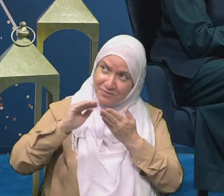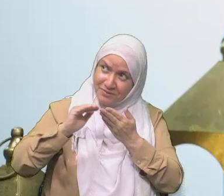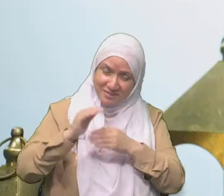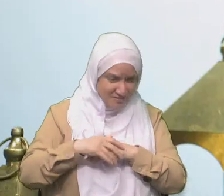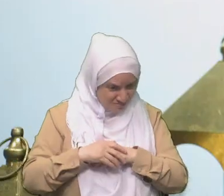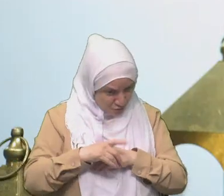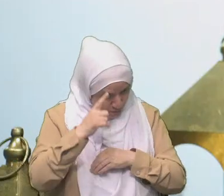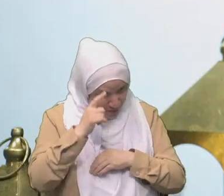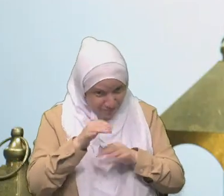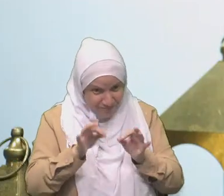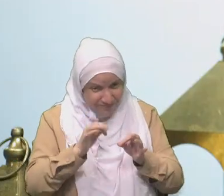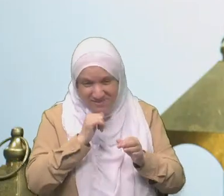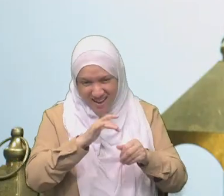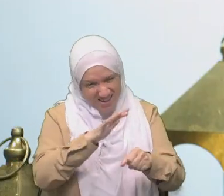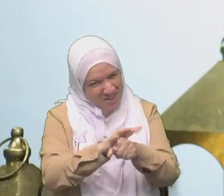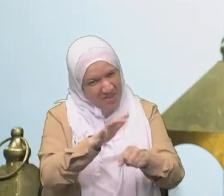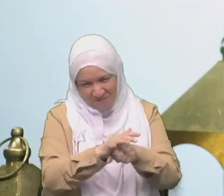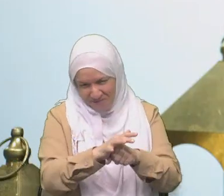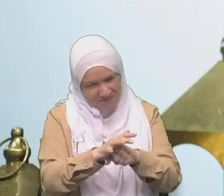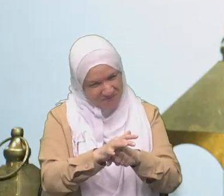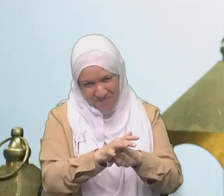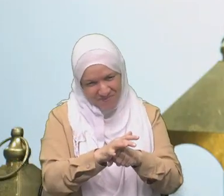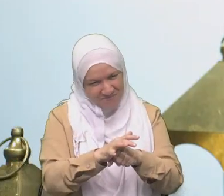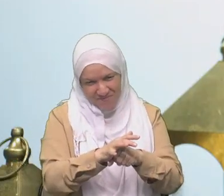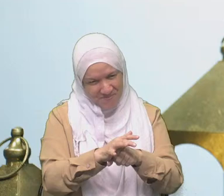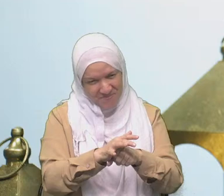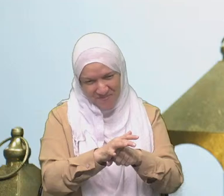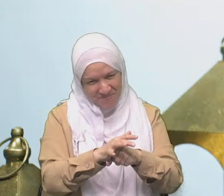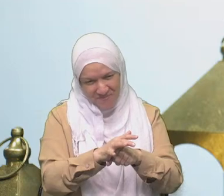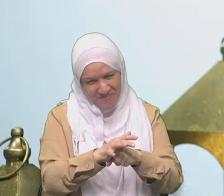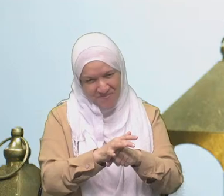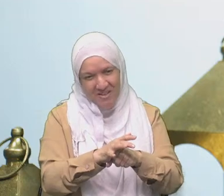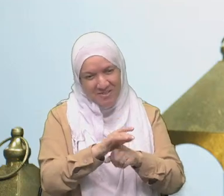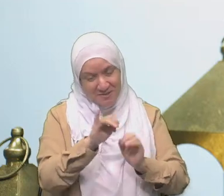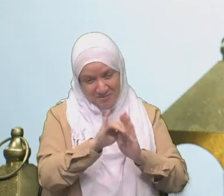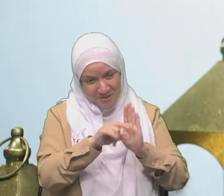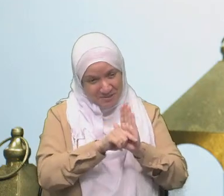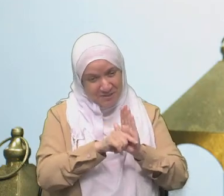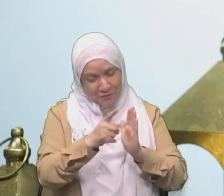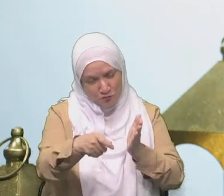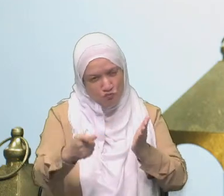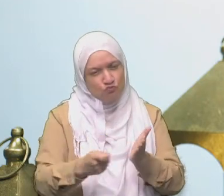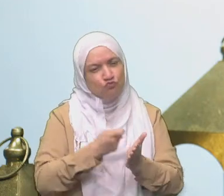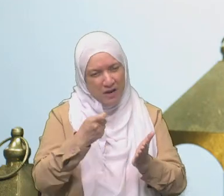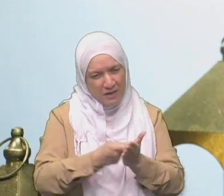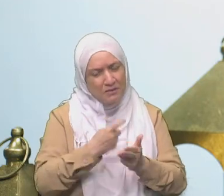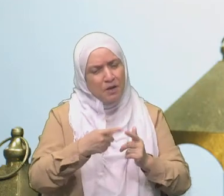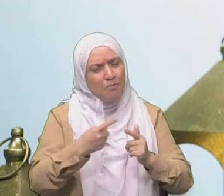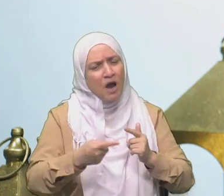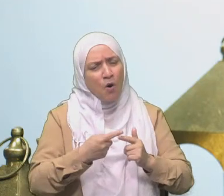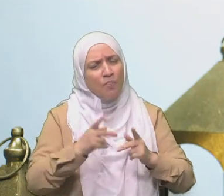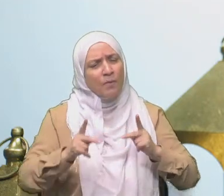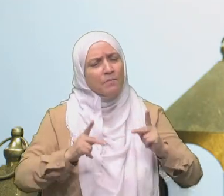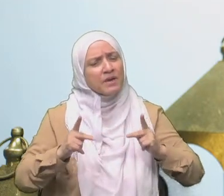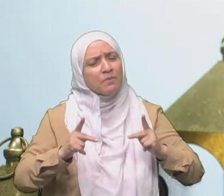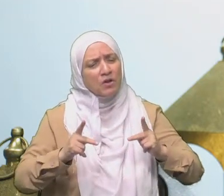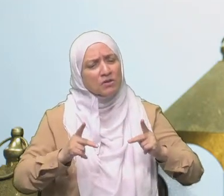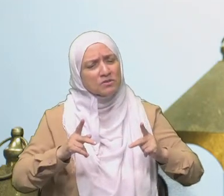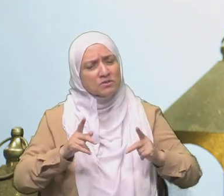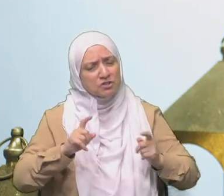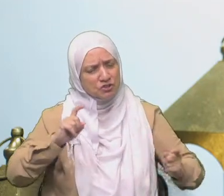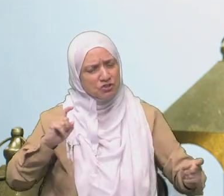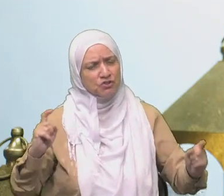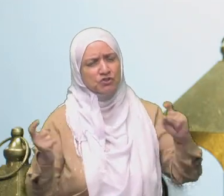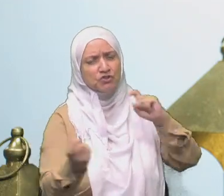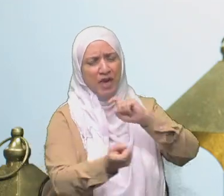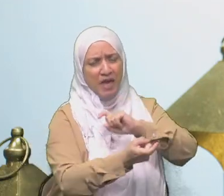Ibn al-Qayyim writes, by the way, Liman baddal din al-Masih, you know, he writes about those that changed the religion of Christ, the removal of the